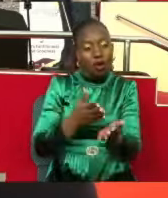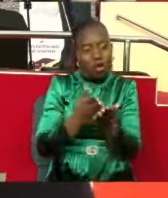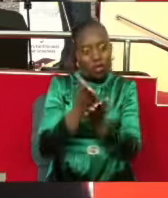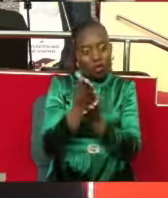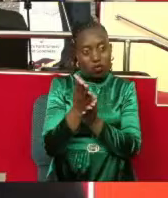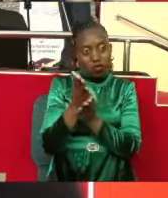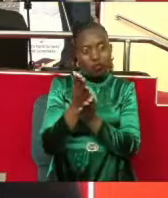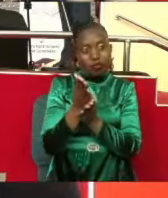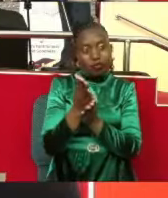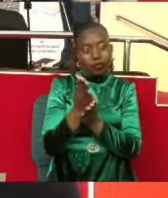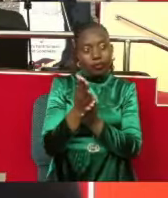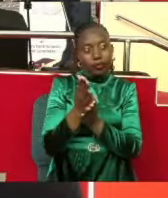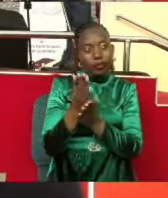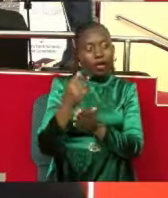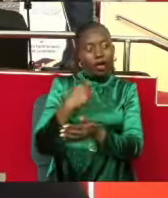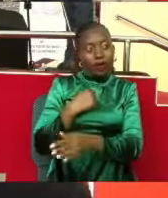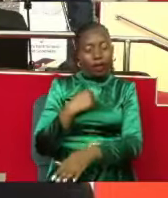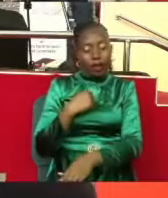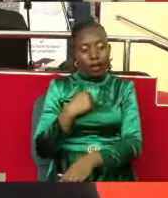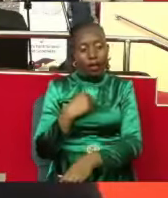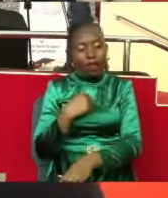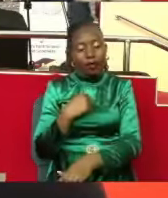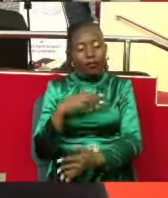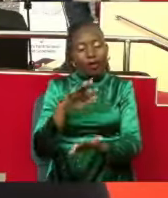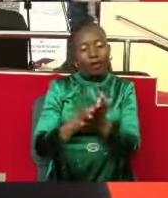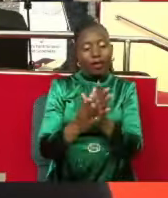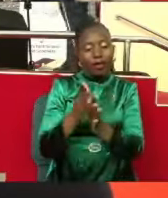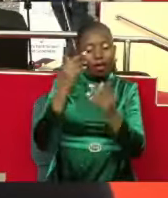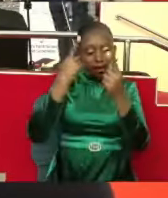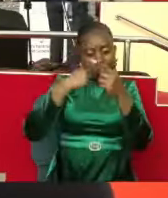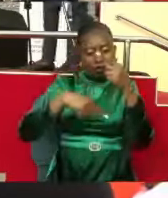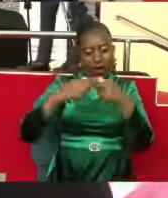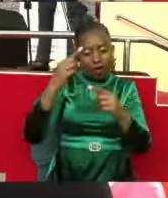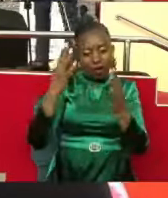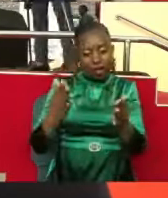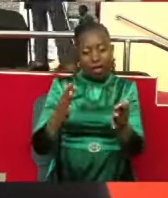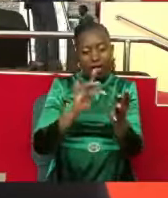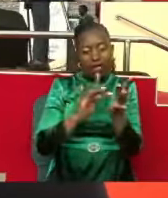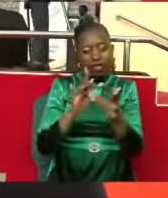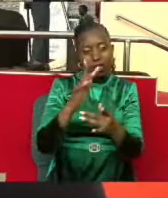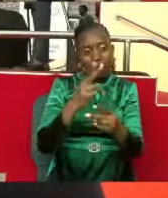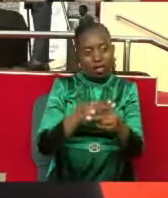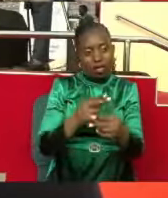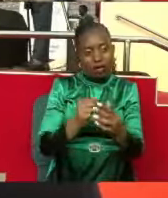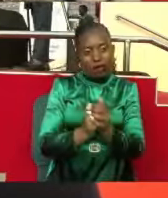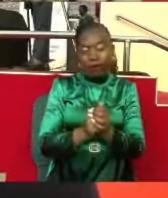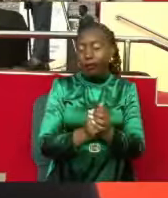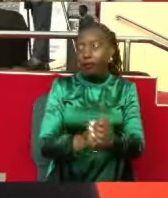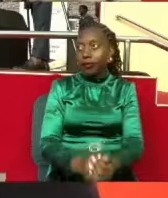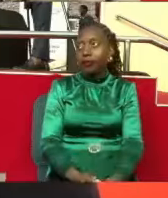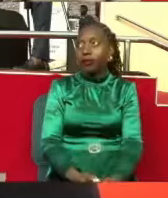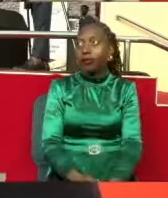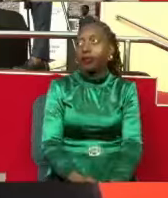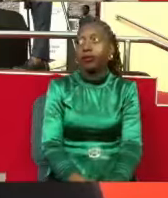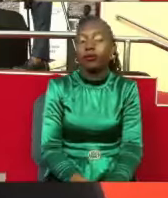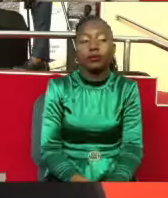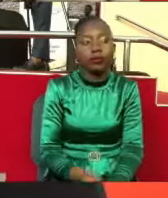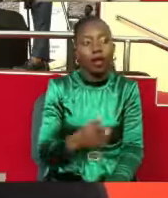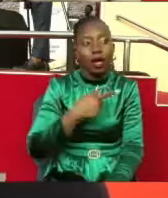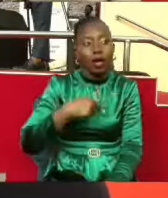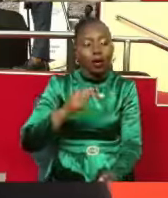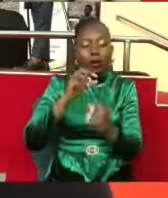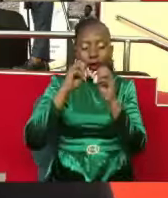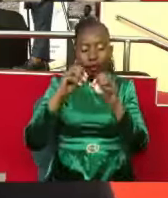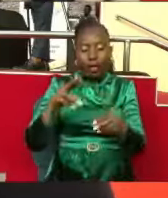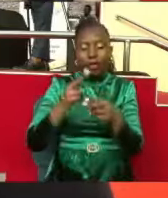victor. I will emerge a victor in the name of Jesus. Thank you, Jesus. We bless your name, oh